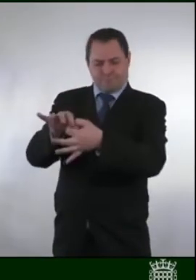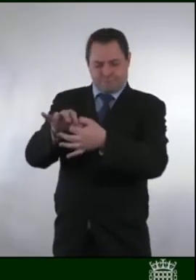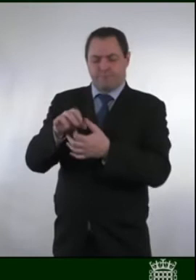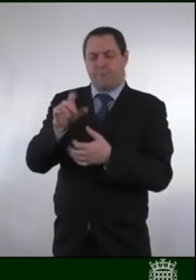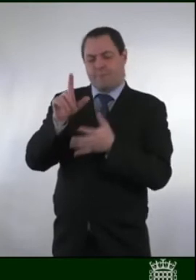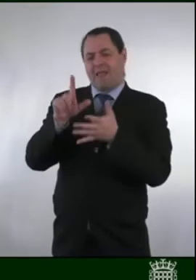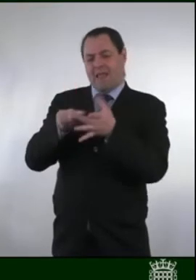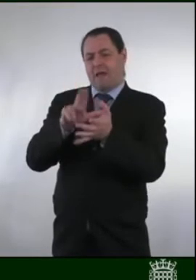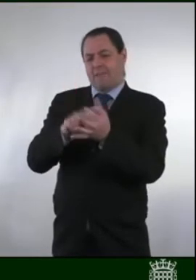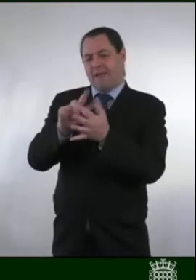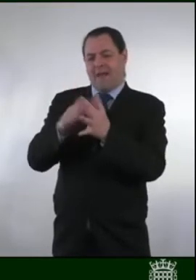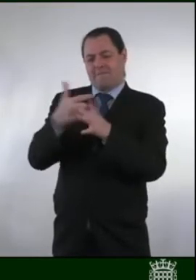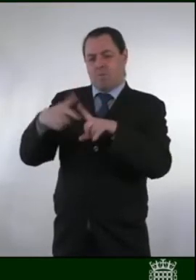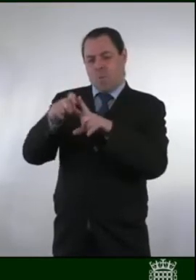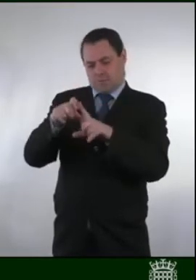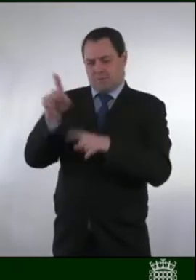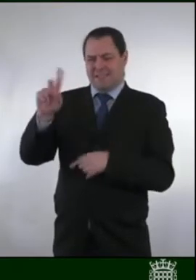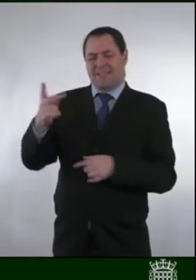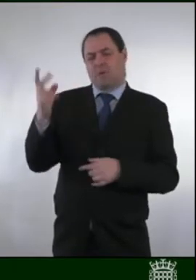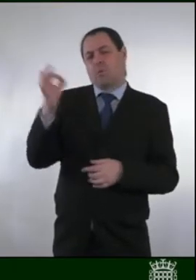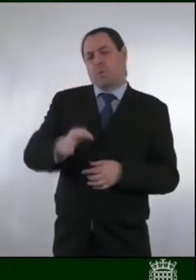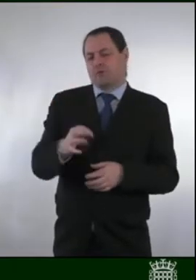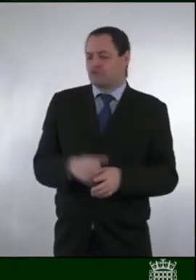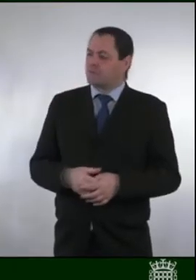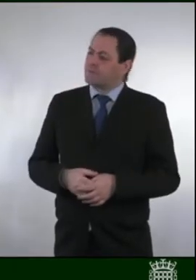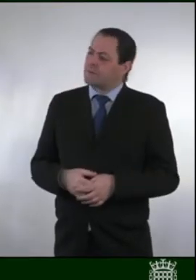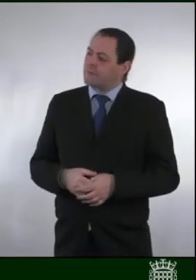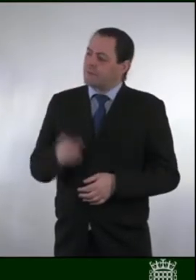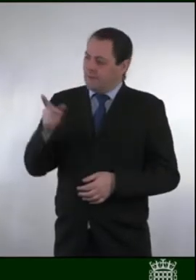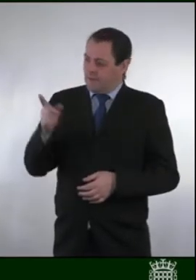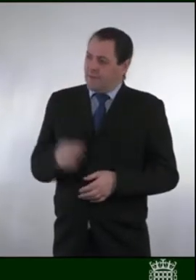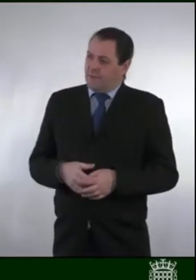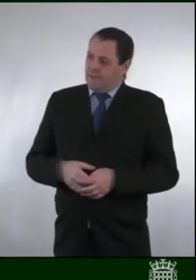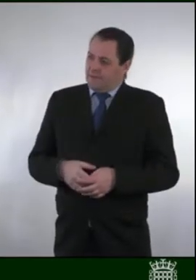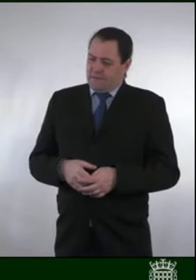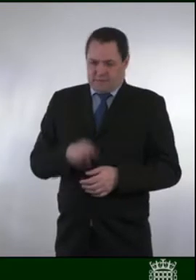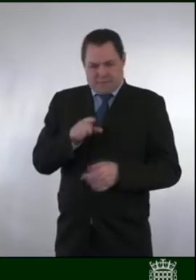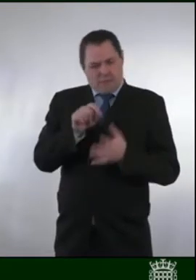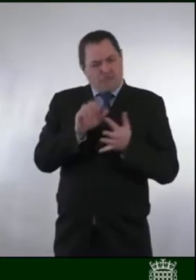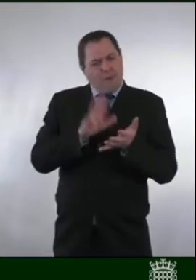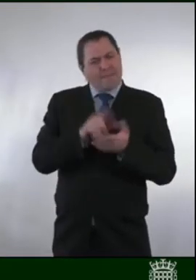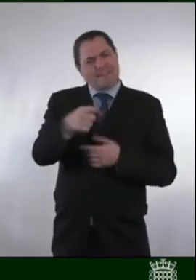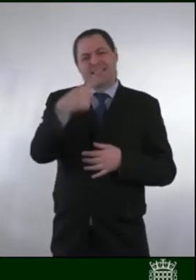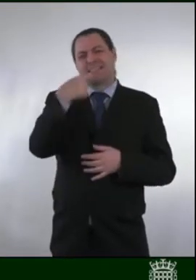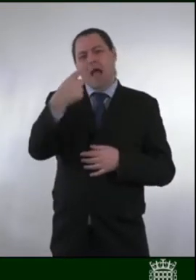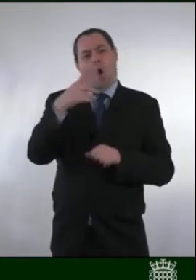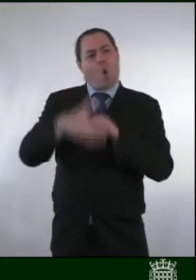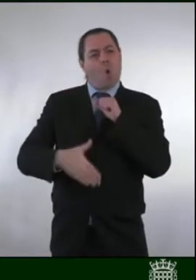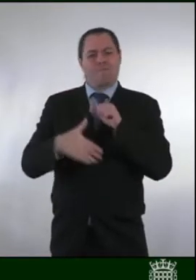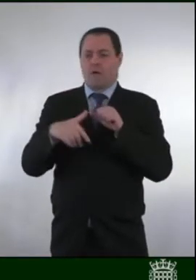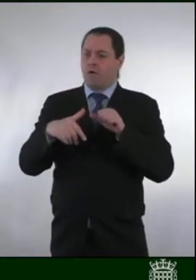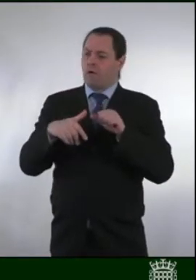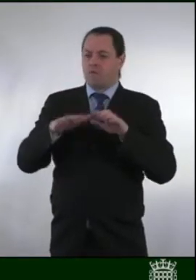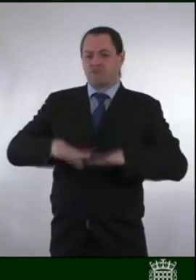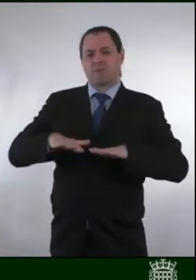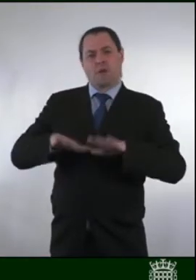Blackford. Thank you, Mr. Speaker. And I think people would find the Prime Minister's claims about the UK's global leadership